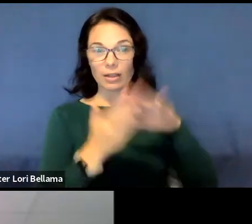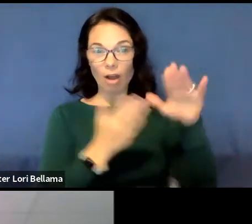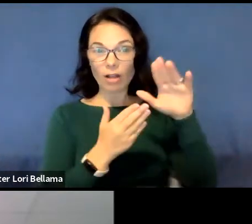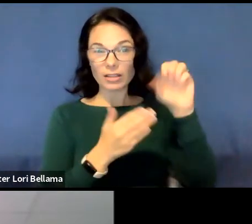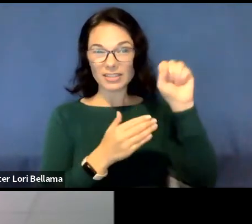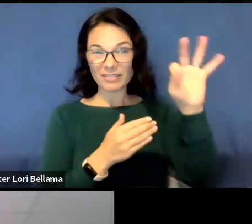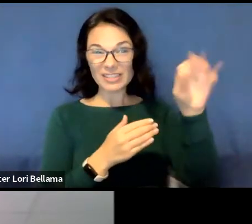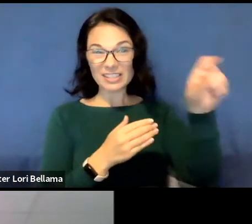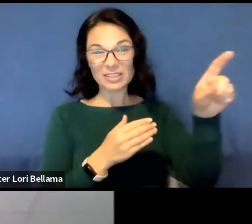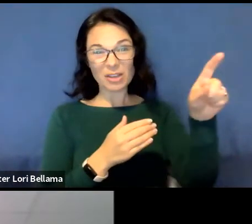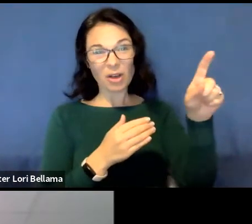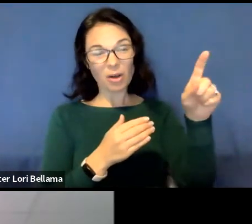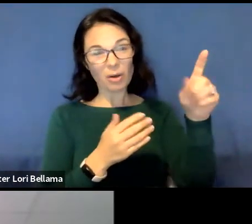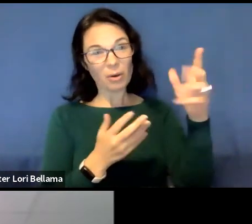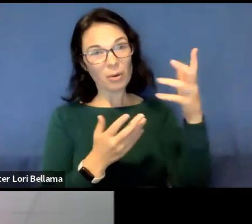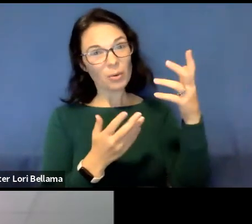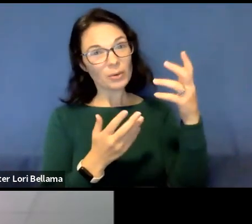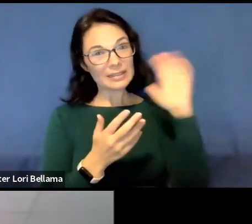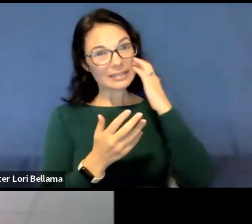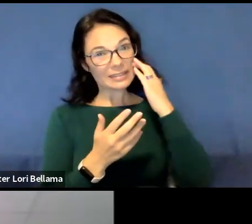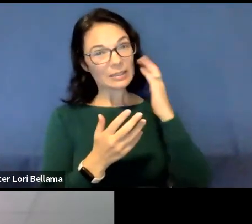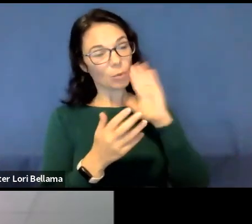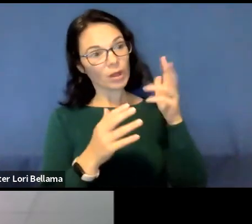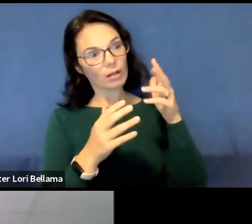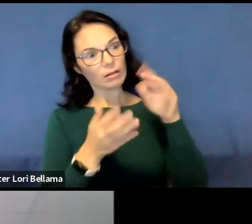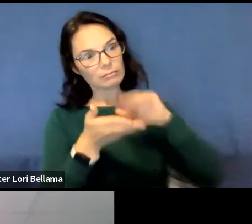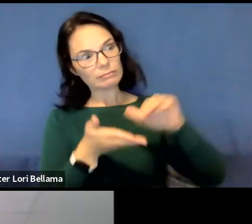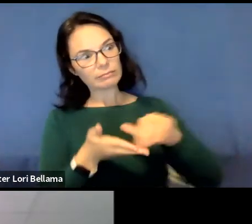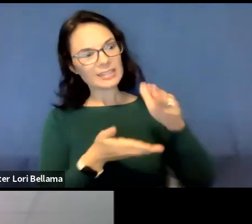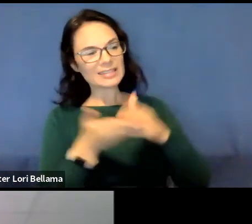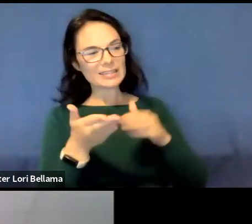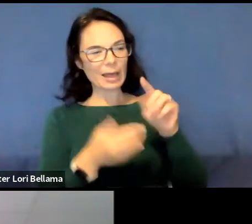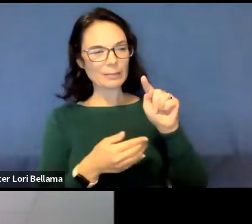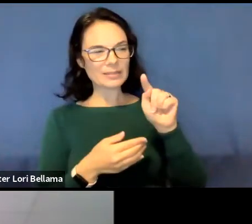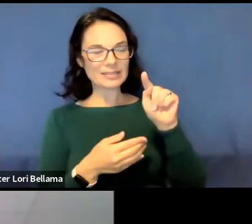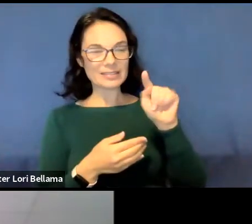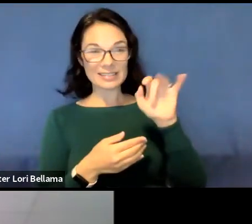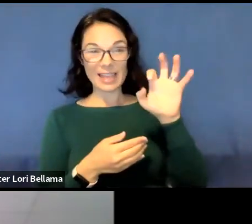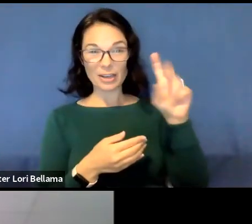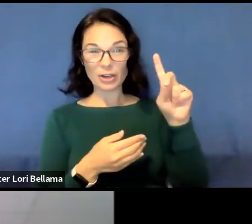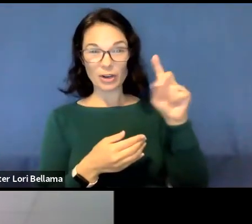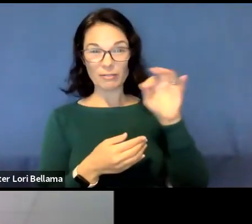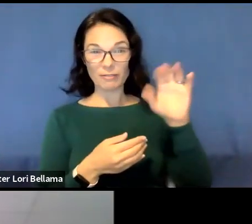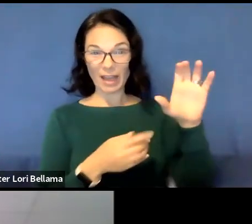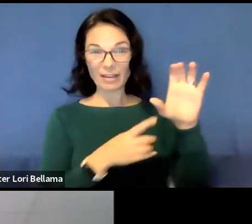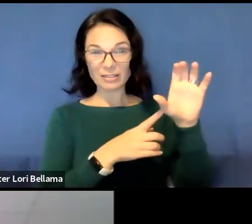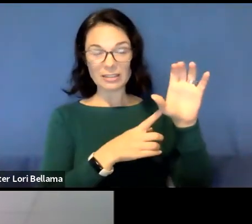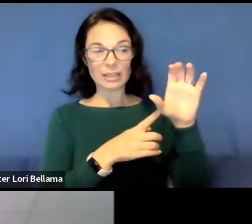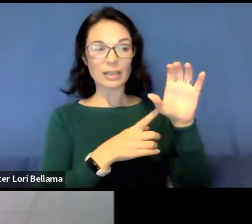off some tenured faculty members. Since then, the faculty have agreed to take a cut in